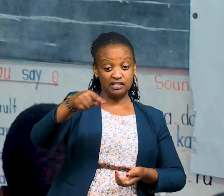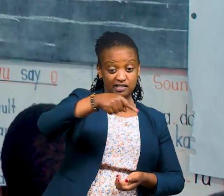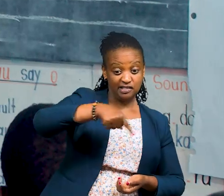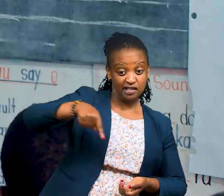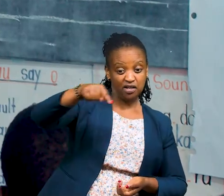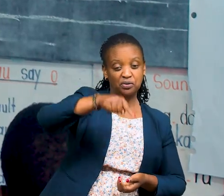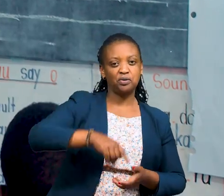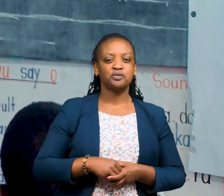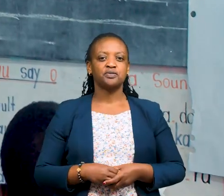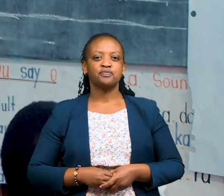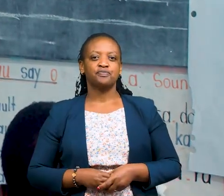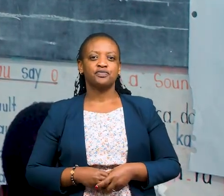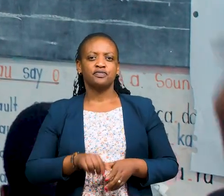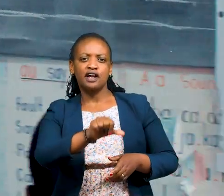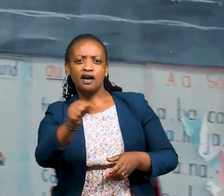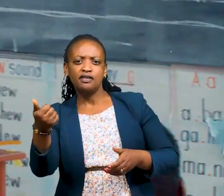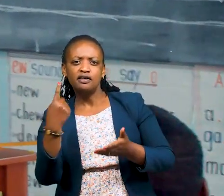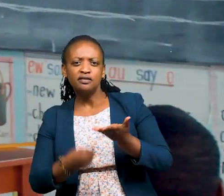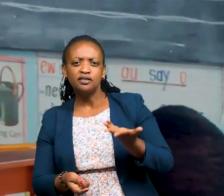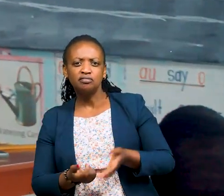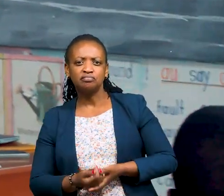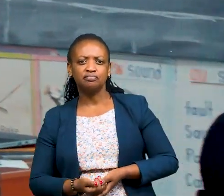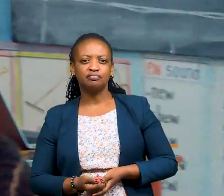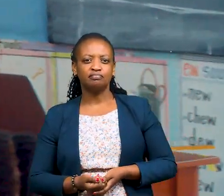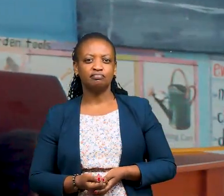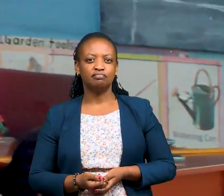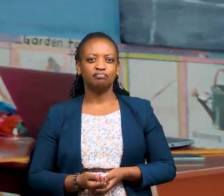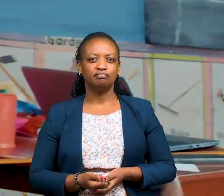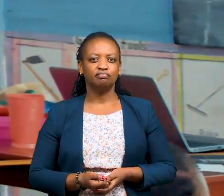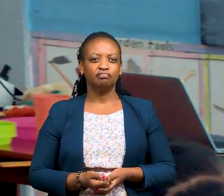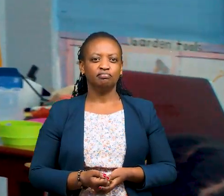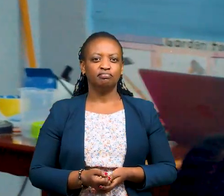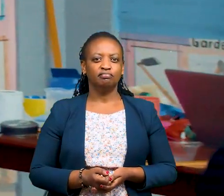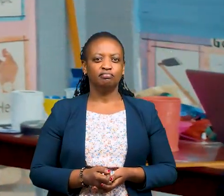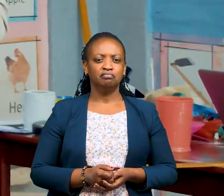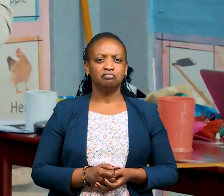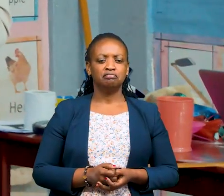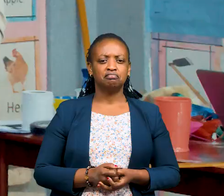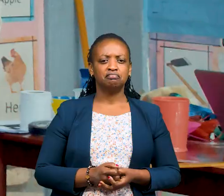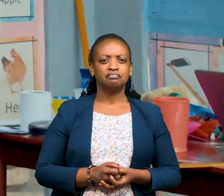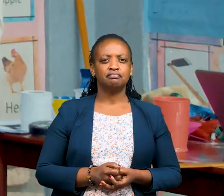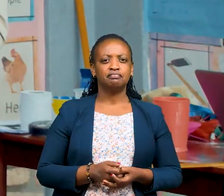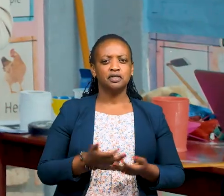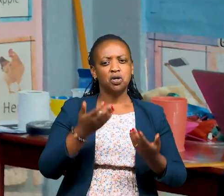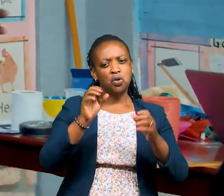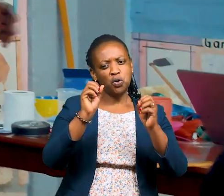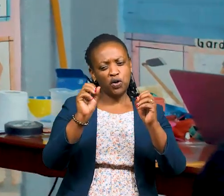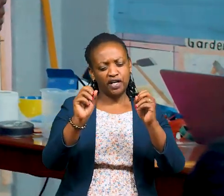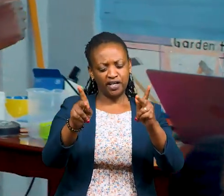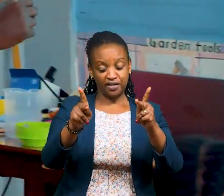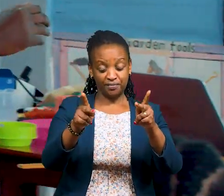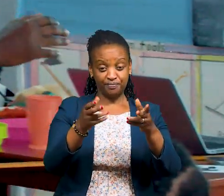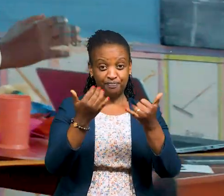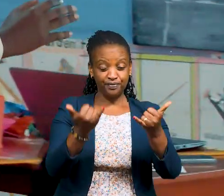a circle. Another one? Yes? Cubes and cuboids.